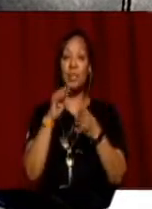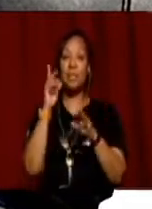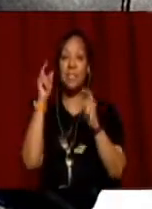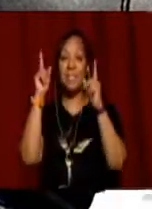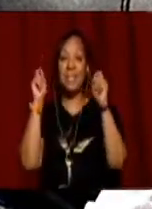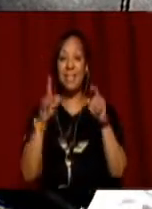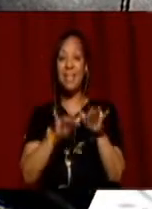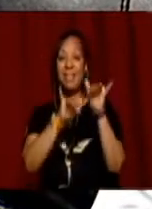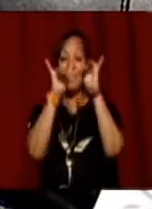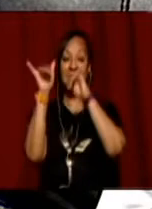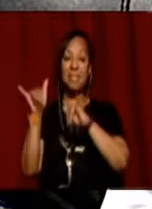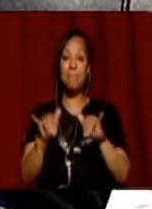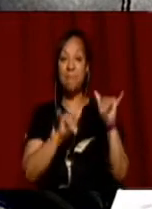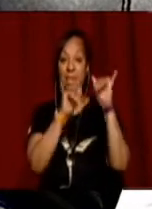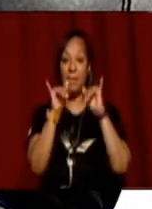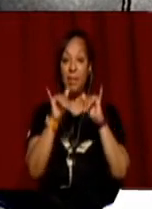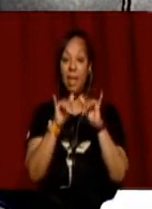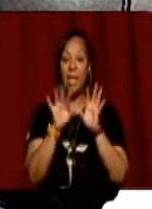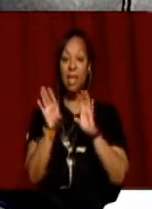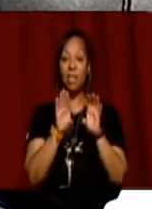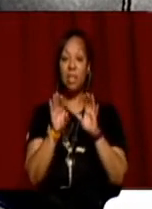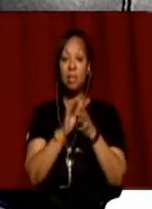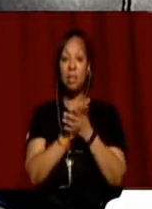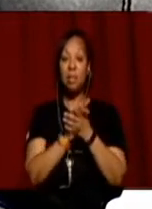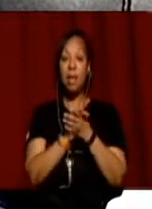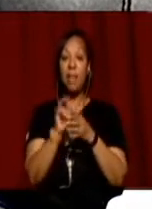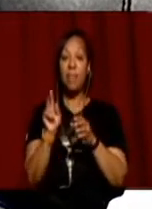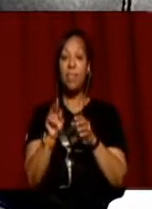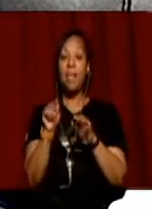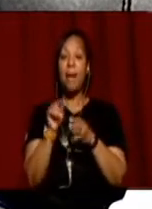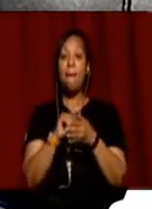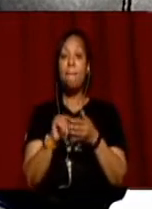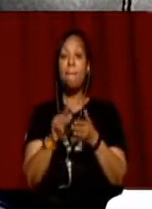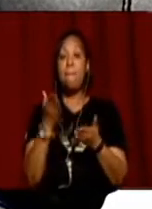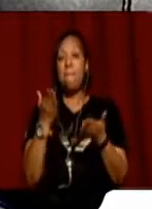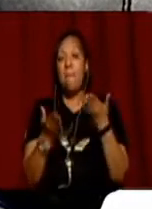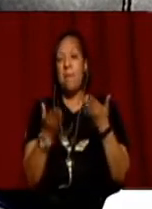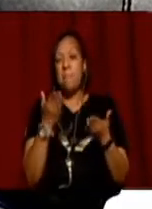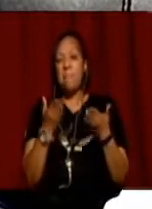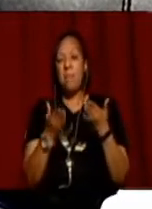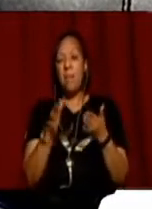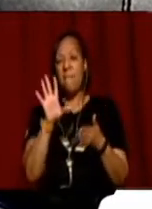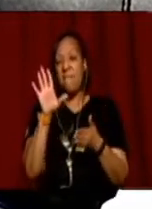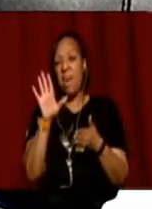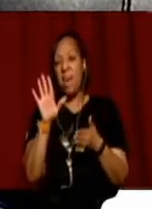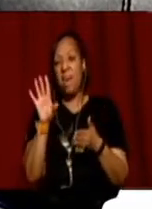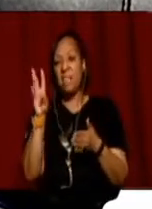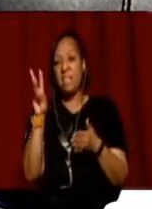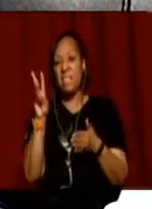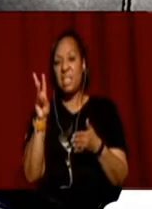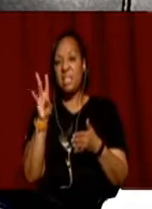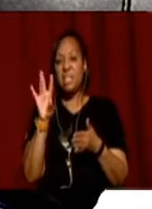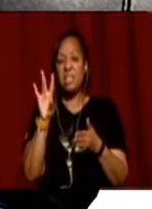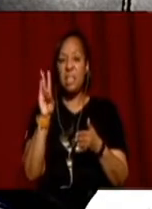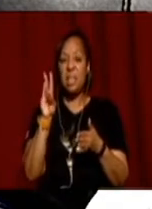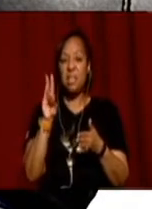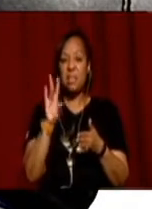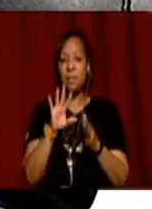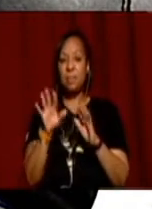same time. With the speed at which we can do them, the typical tester could do probably 5, maybe 6 tests per